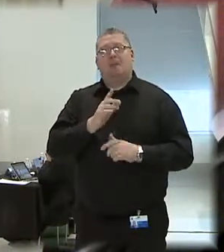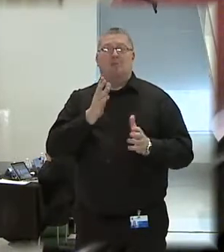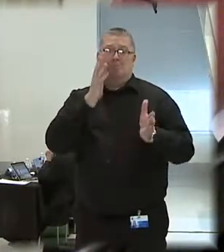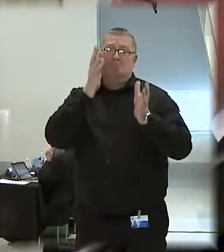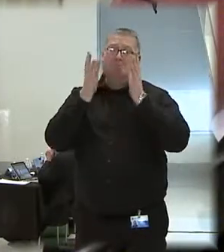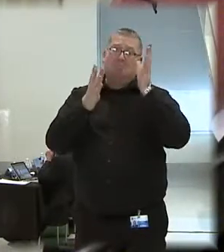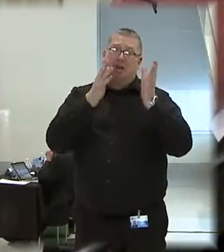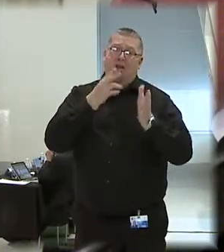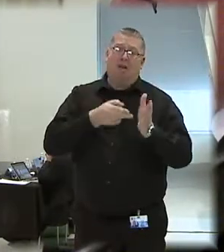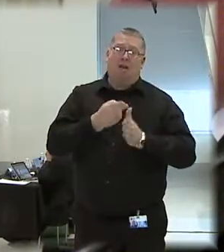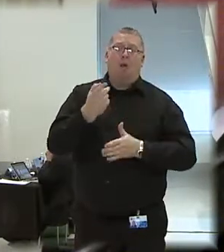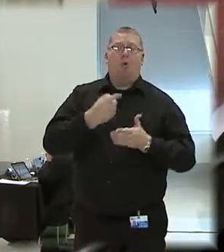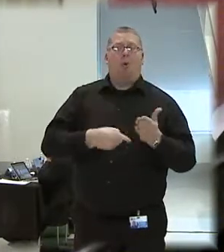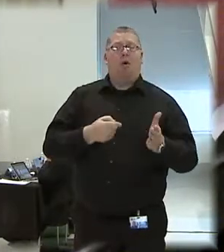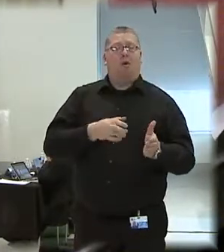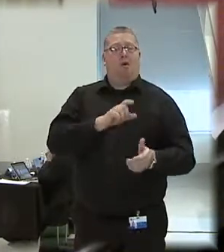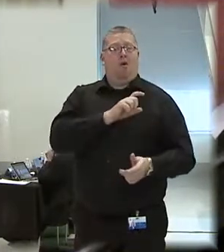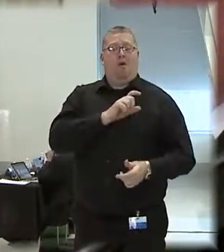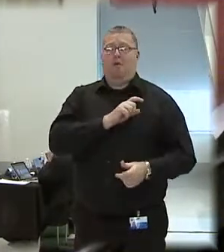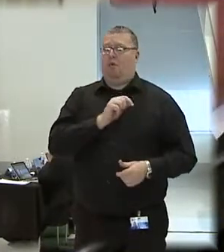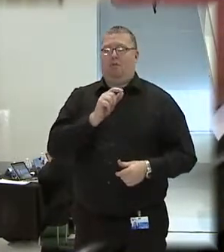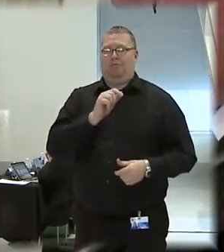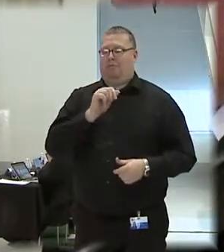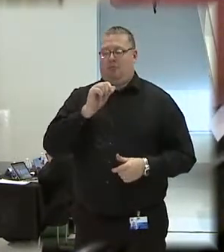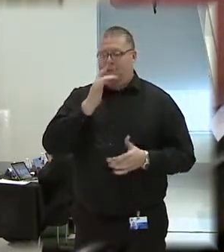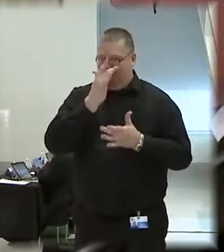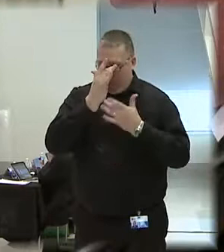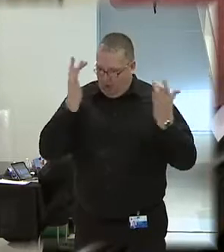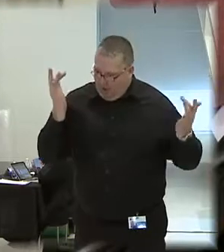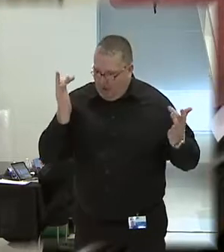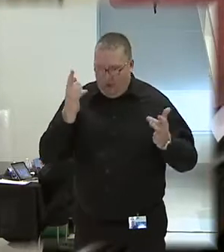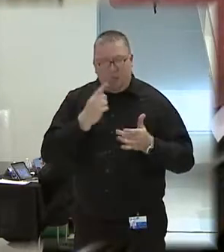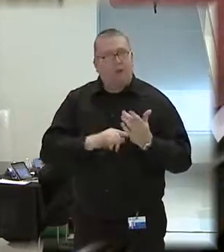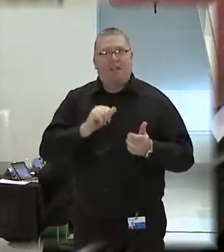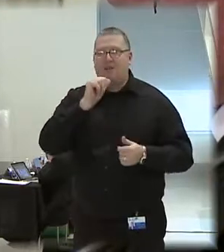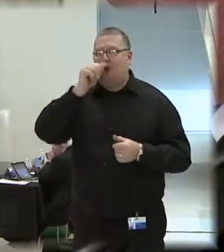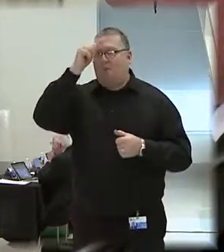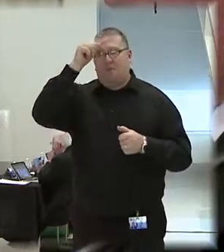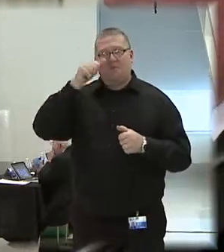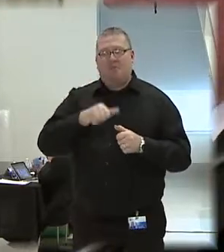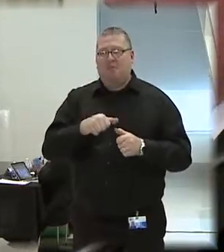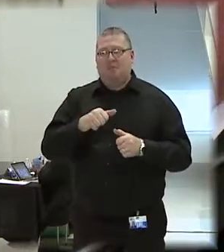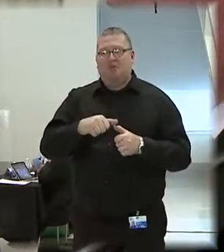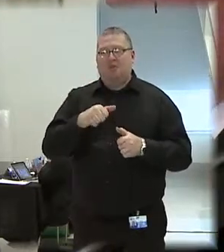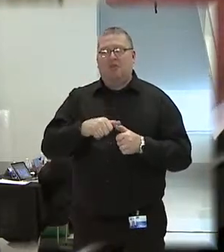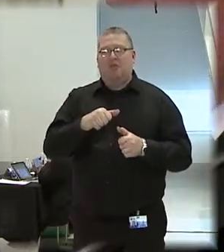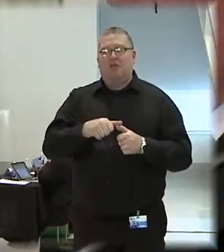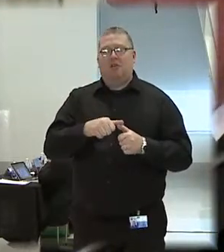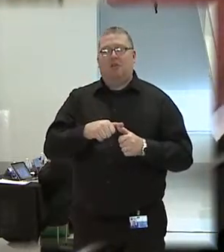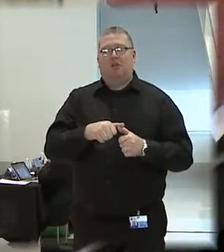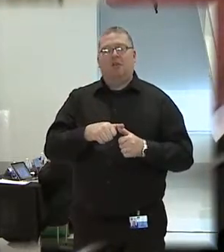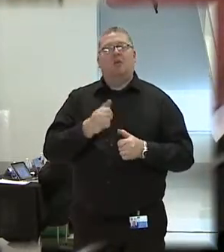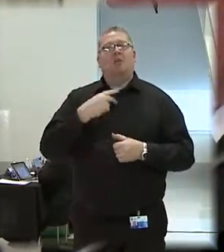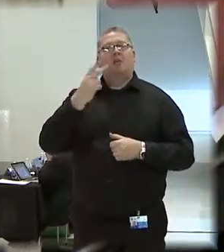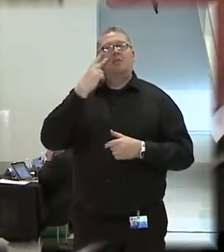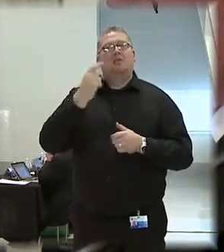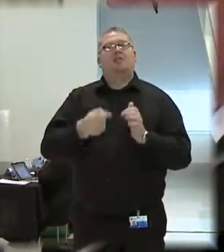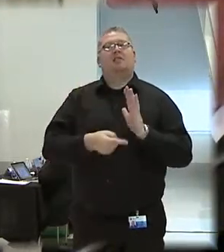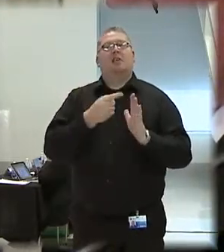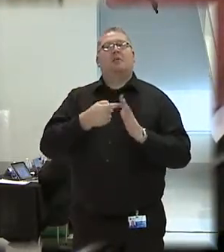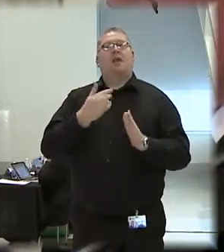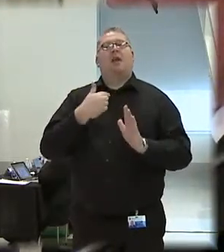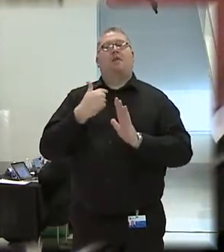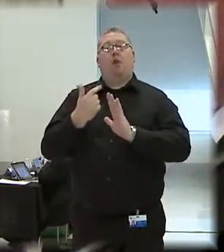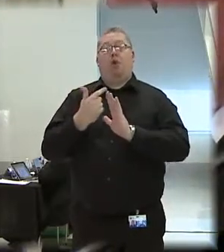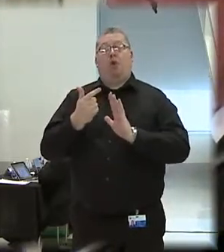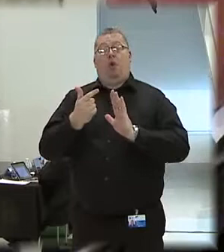embarrassing what officers don't remember, what officers forget, or sometimes we see lawsuits that officers